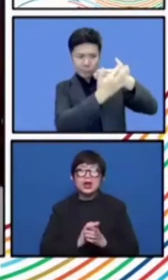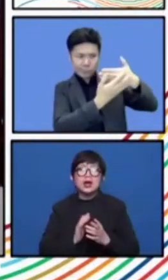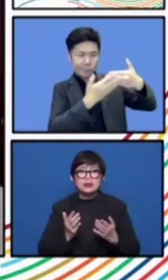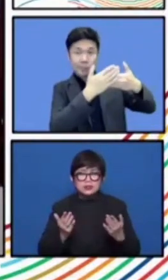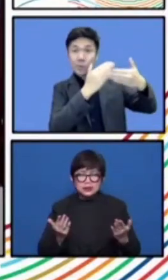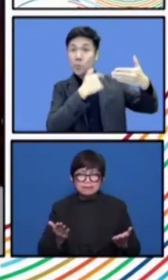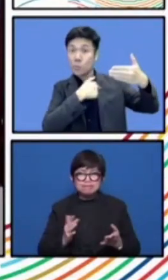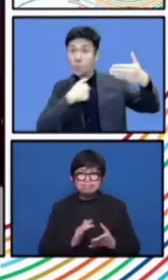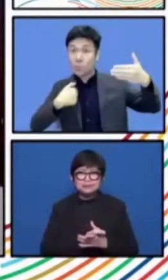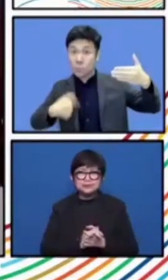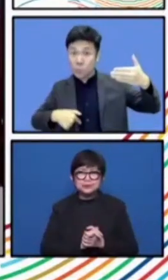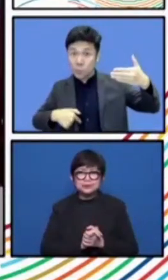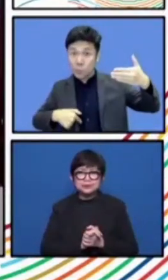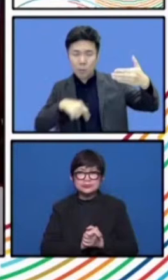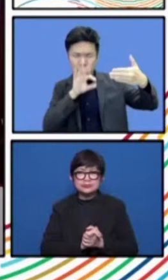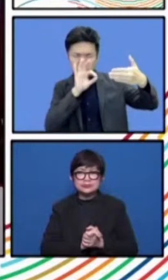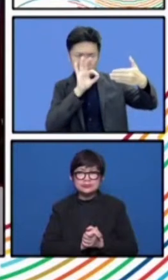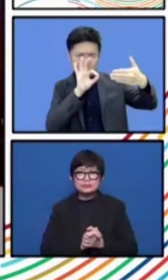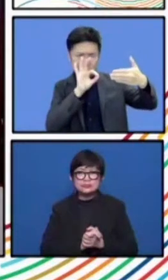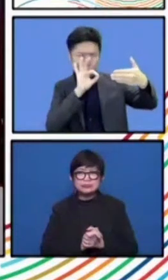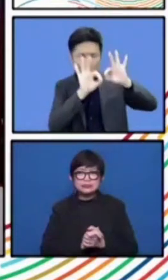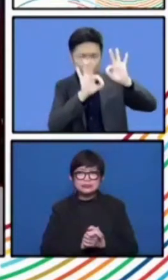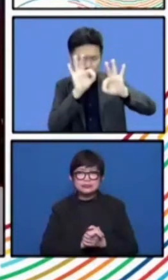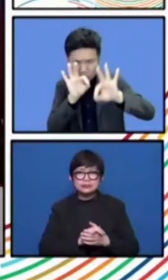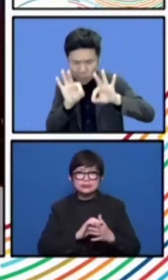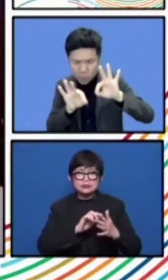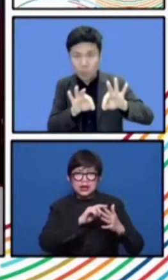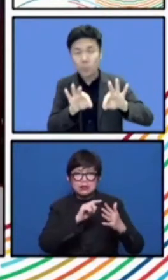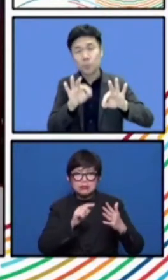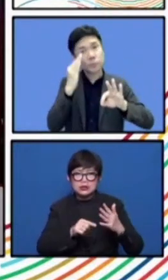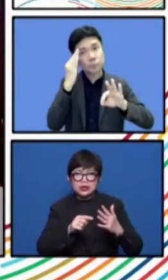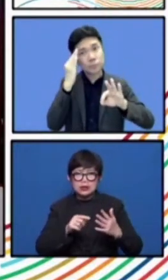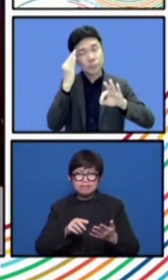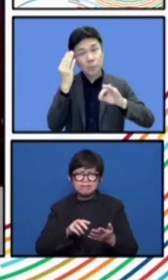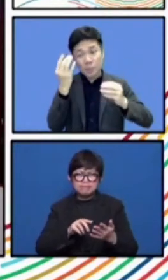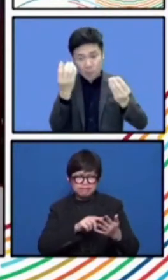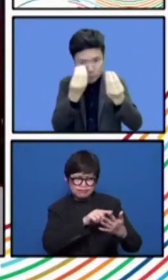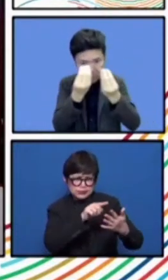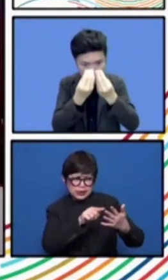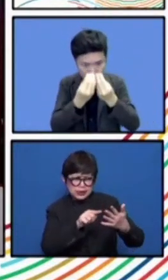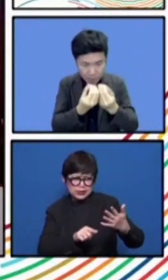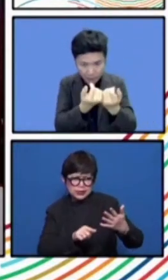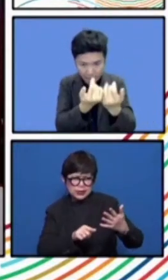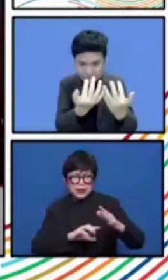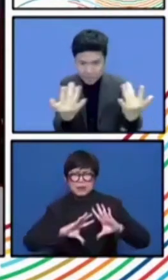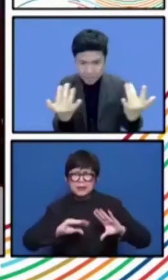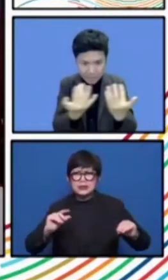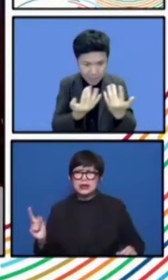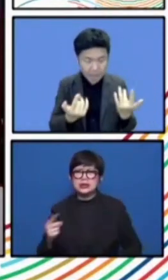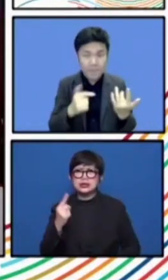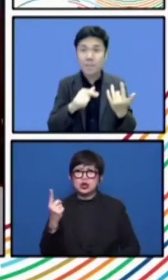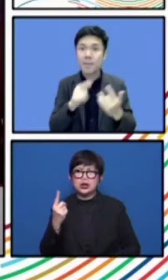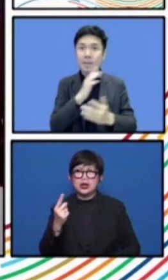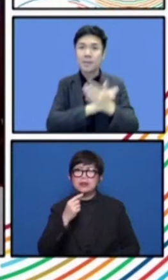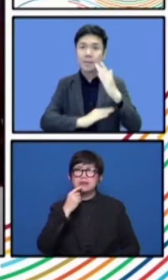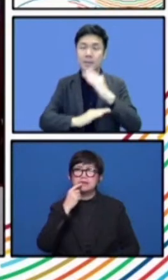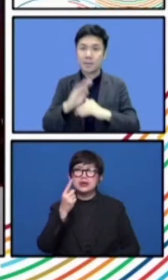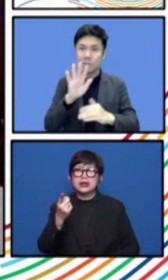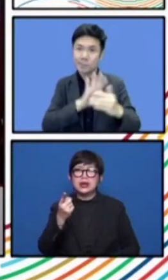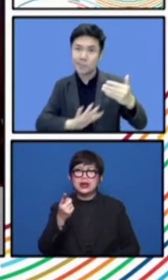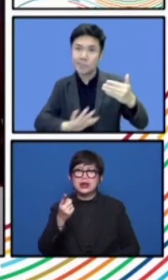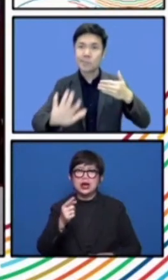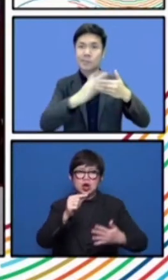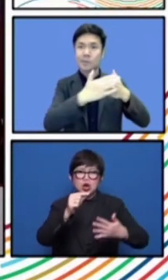service on the basic status of persons with disabilities in China and their needs for